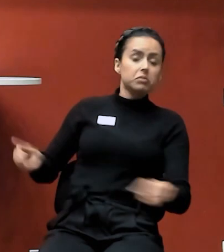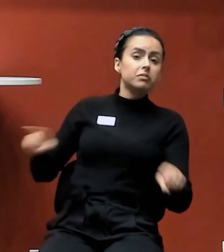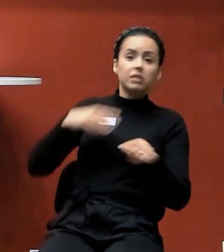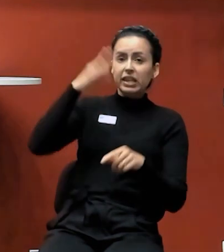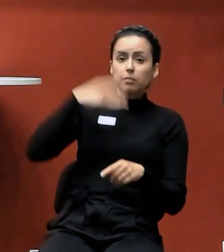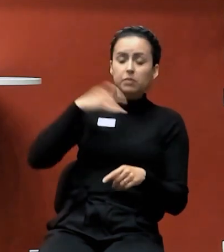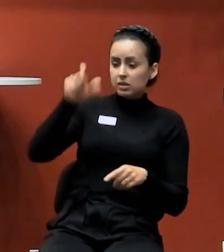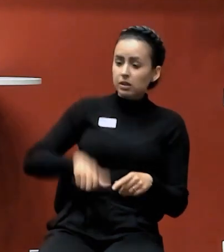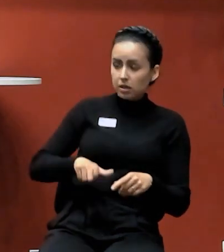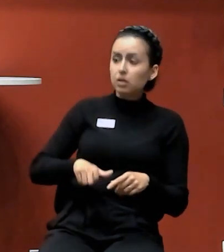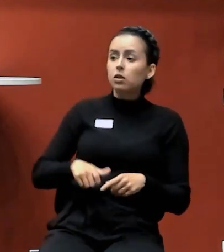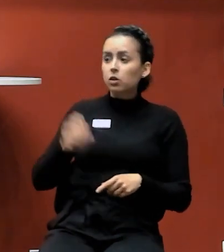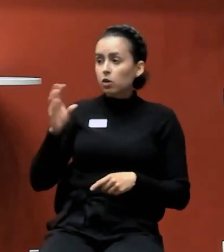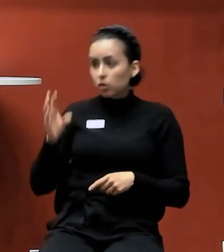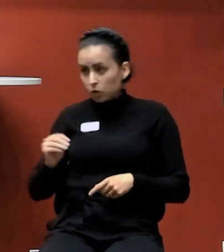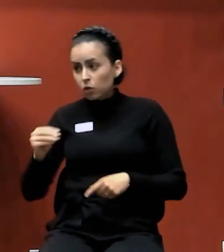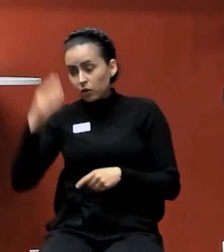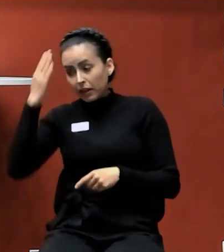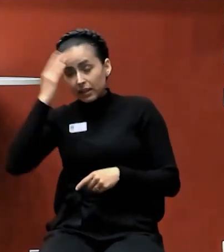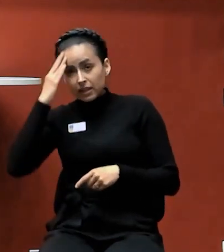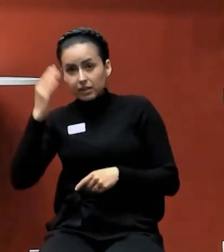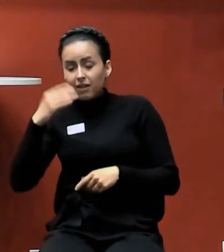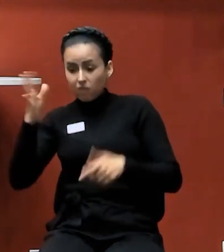knew that, yes, people with disabilities can do